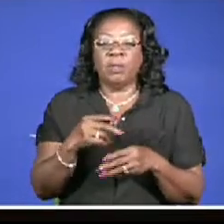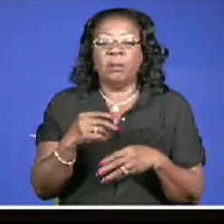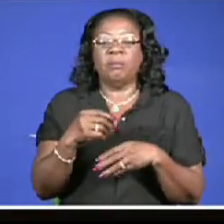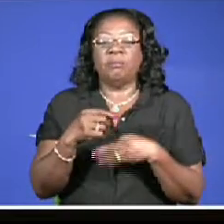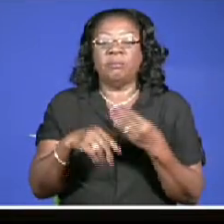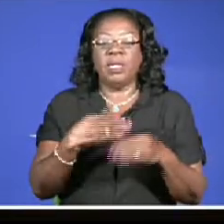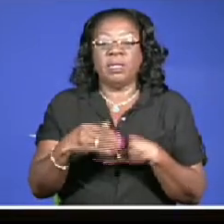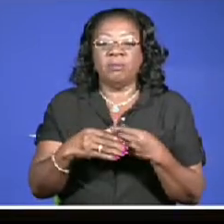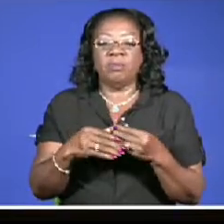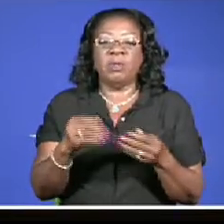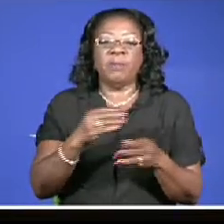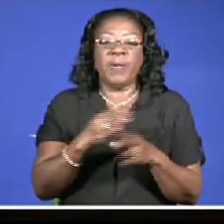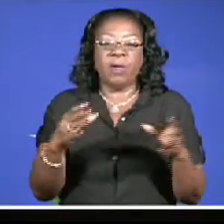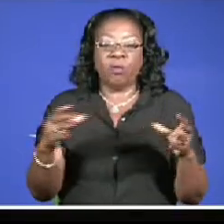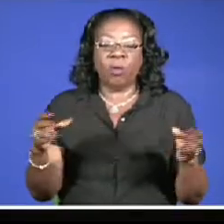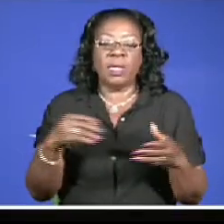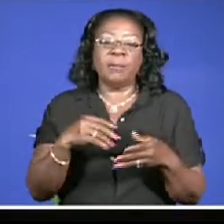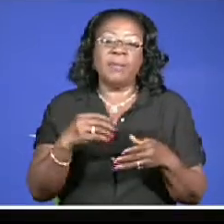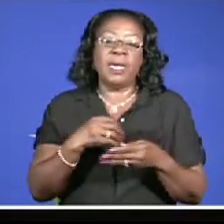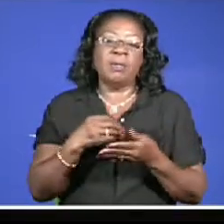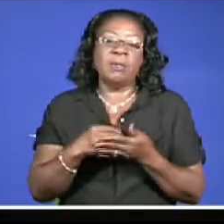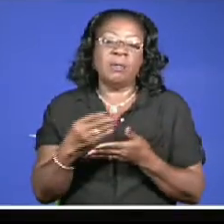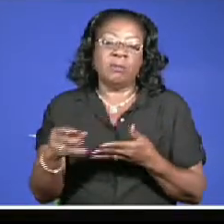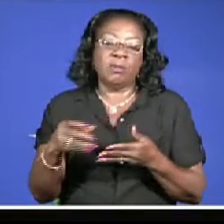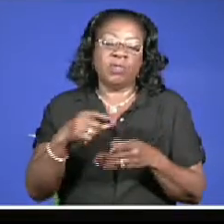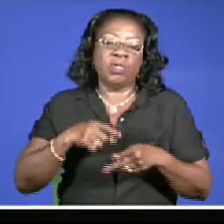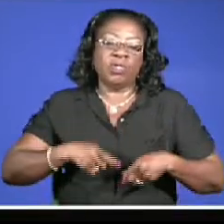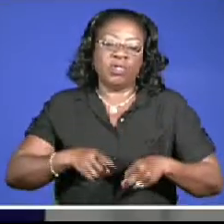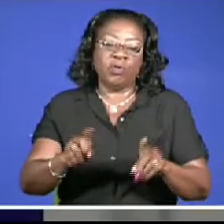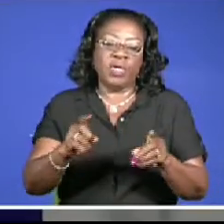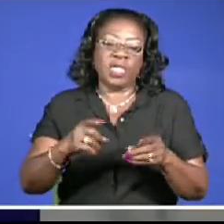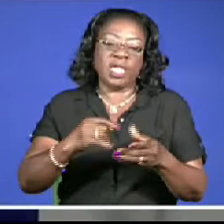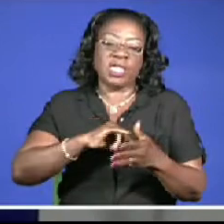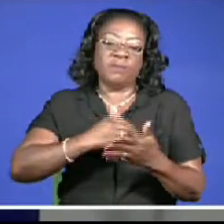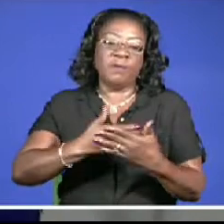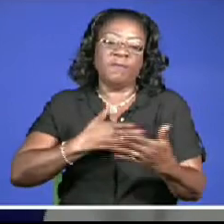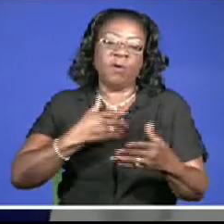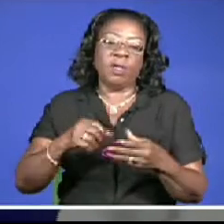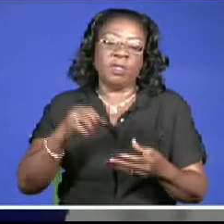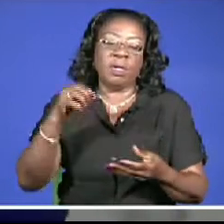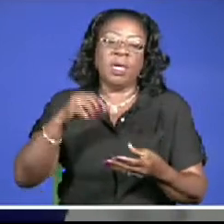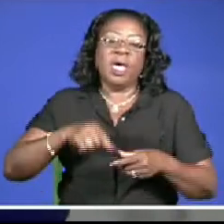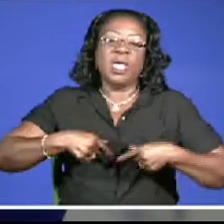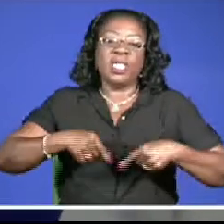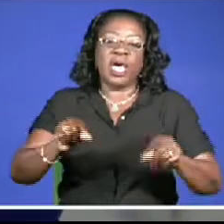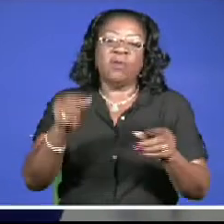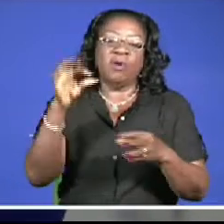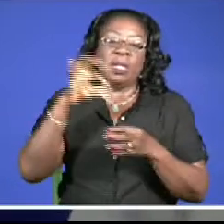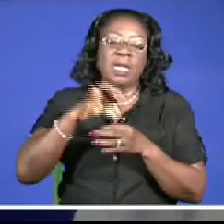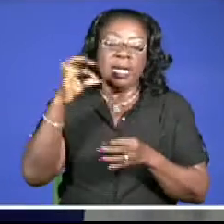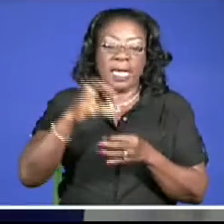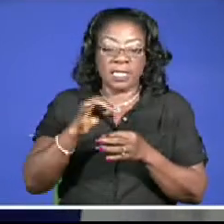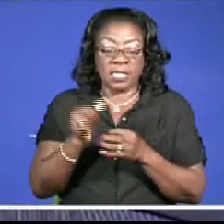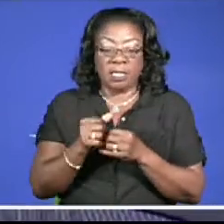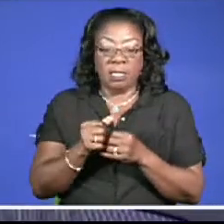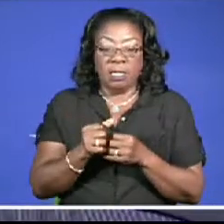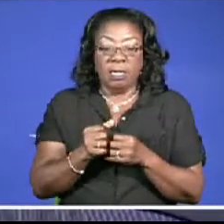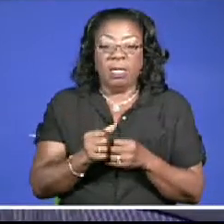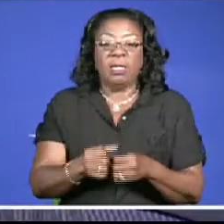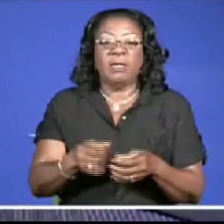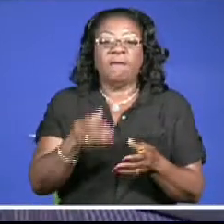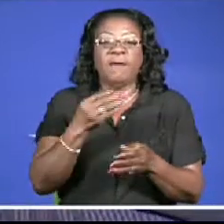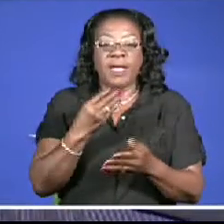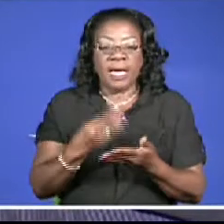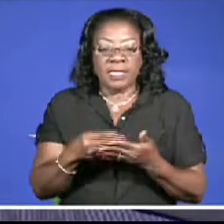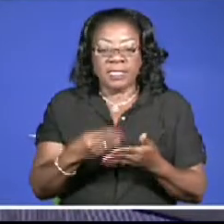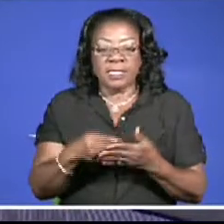to the 2017 general election. The Minister of Finance says raising taxes will help the government accomplish what it needs to do,